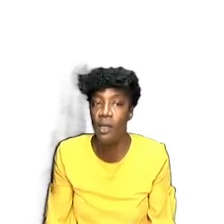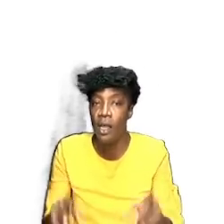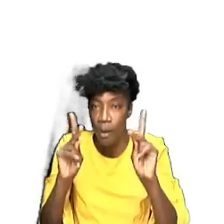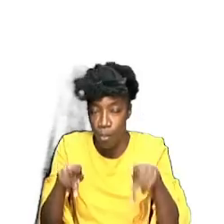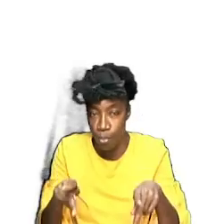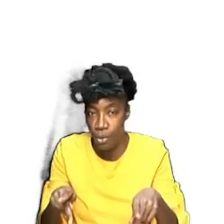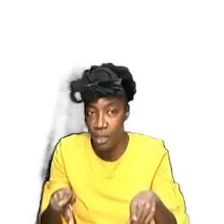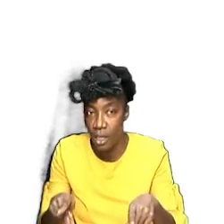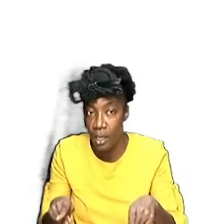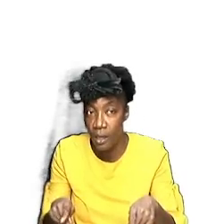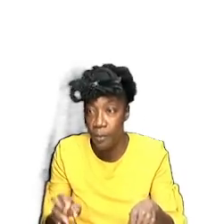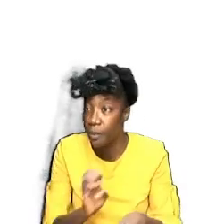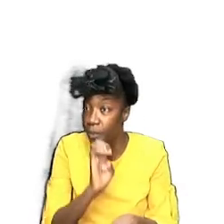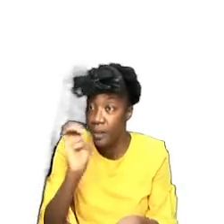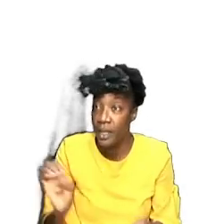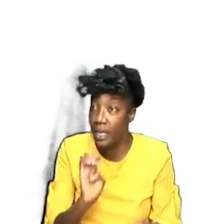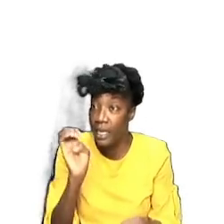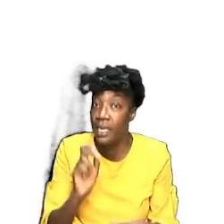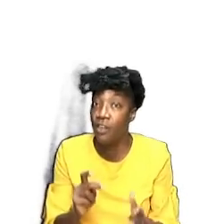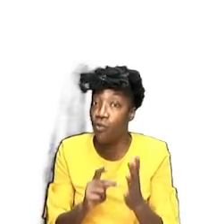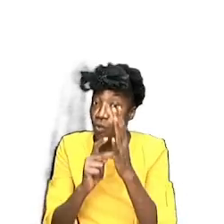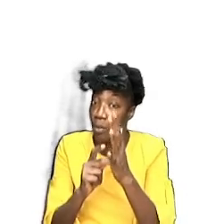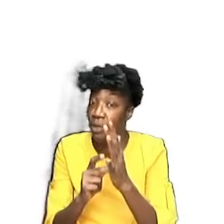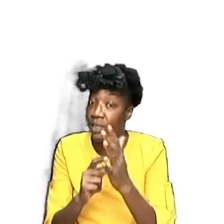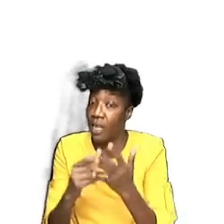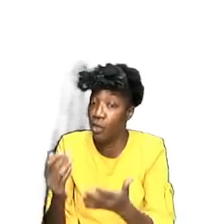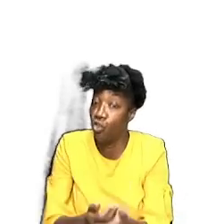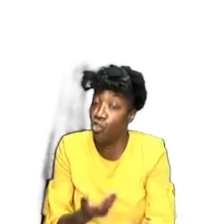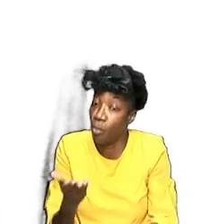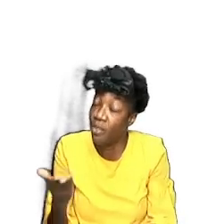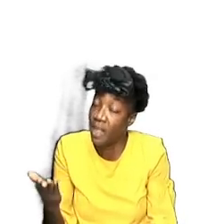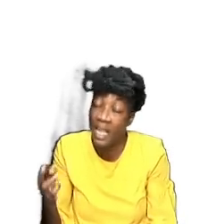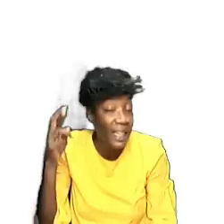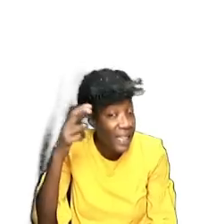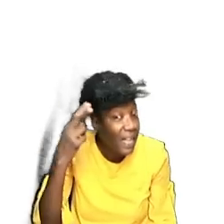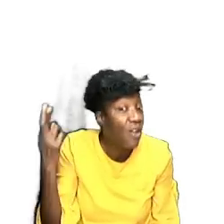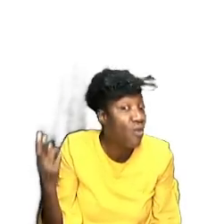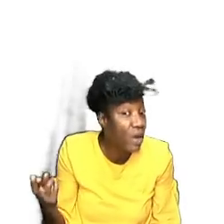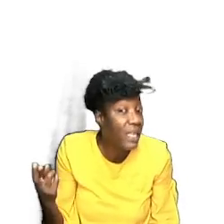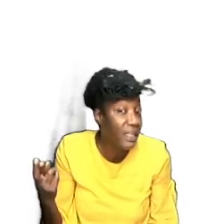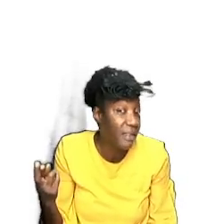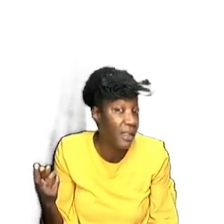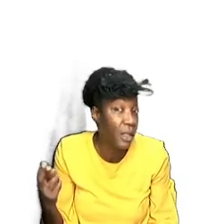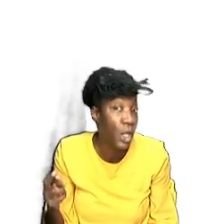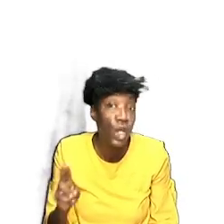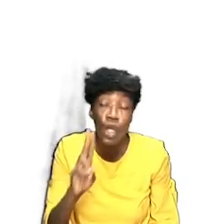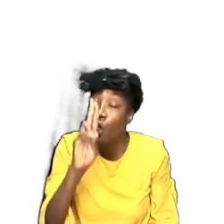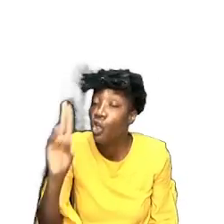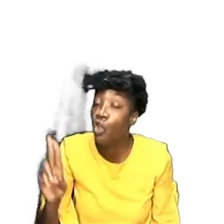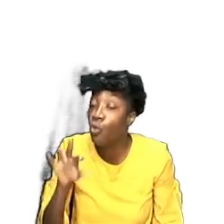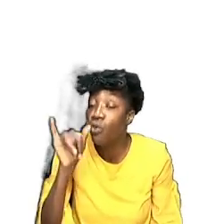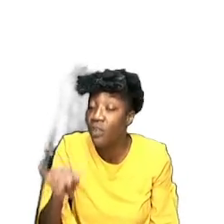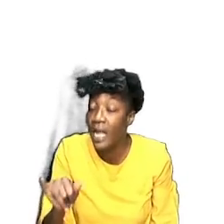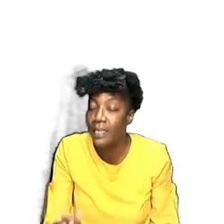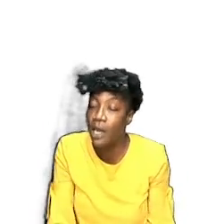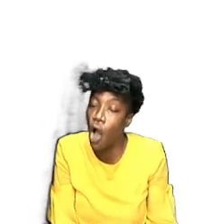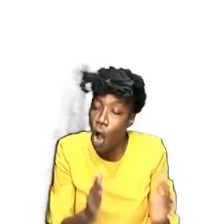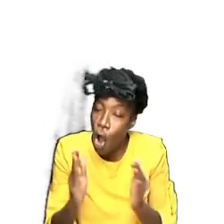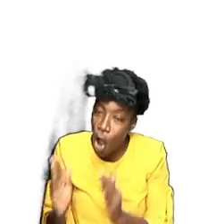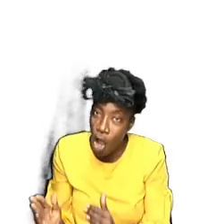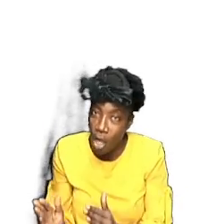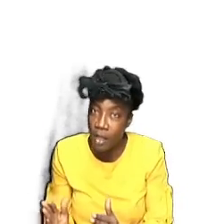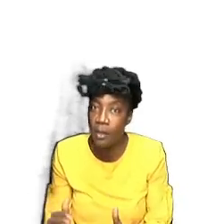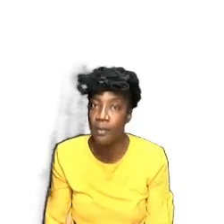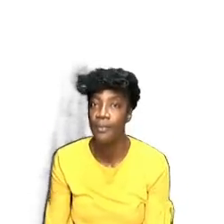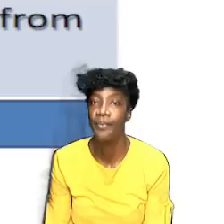on. But each of these things represented something, and is a reason why we should use that particular order. Let's just look at